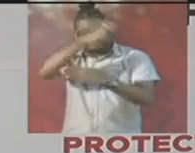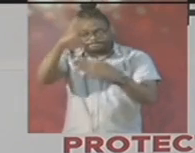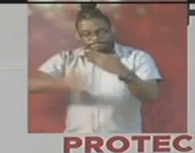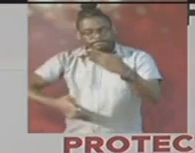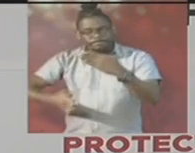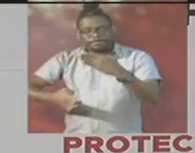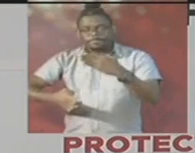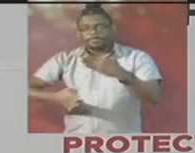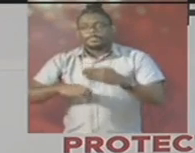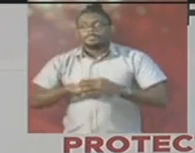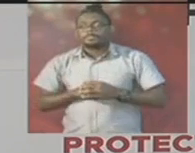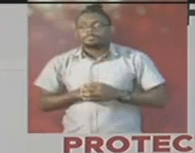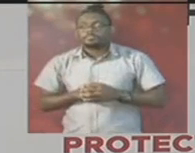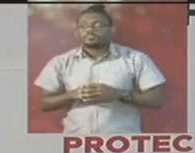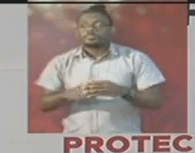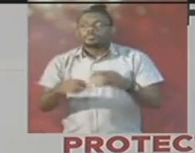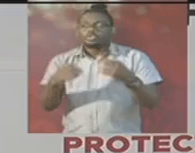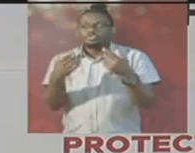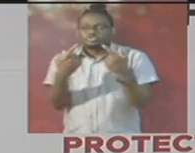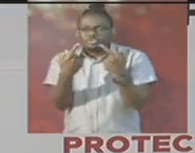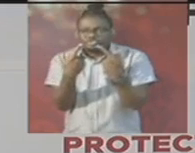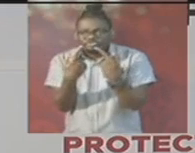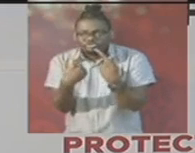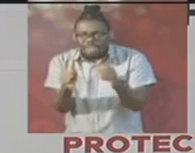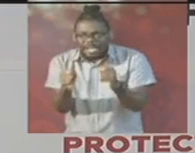We try to strike the proper balance